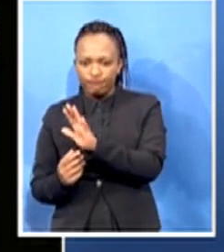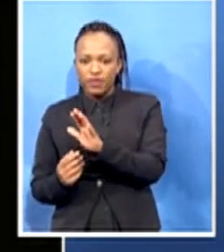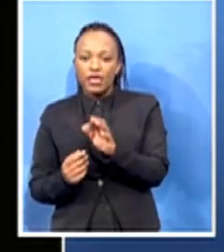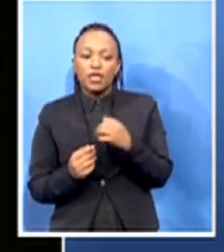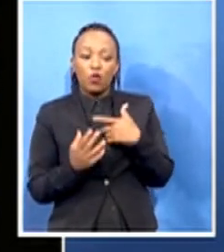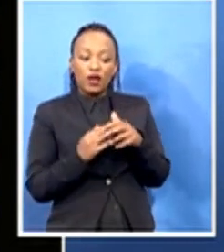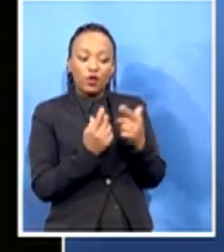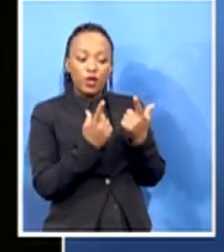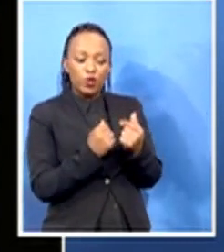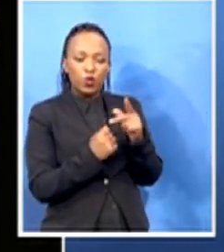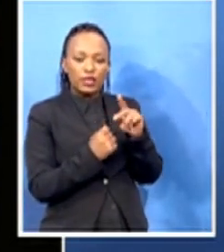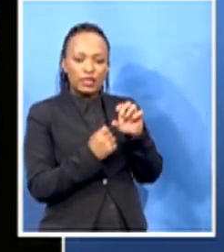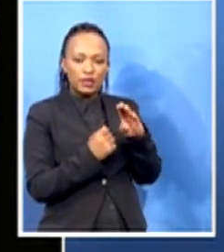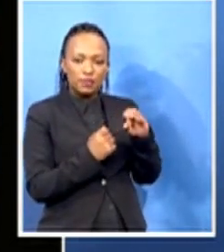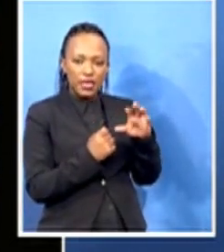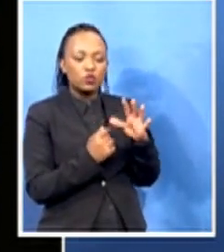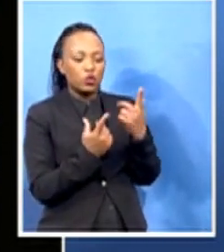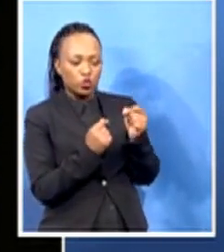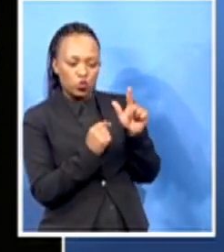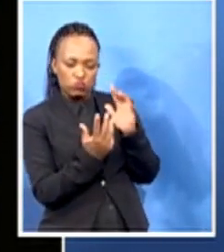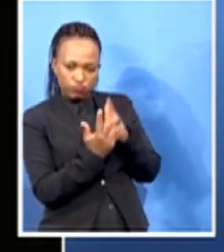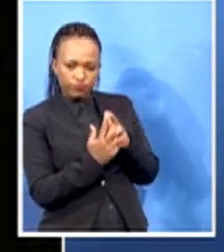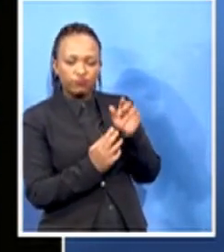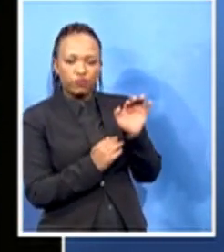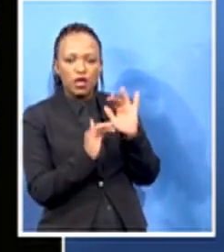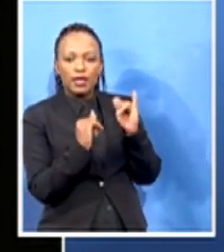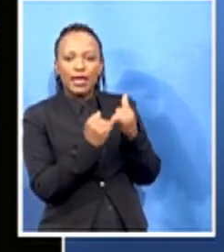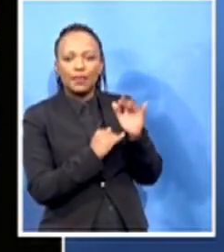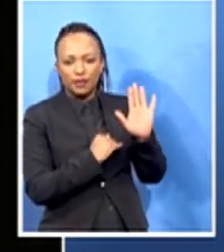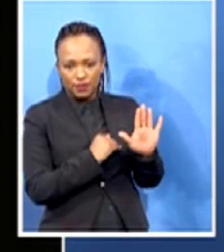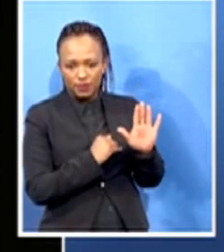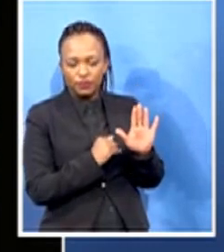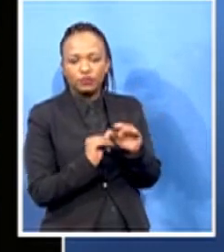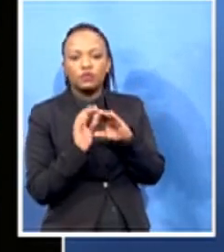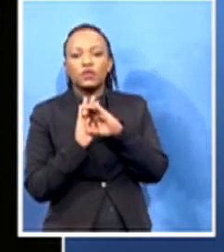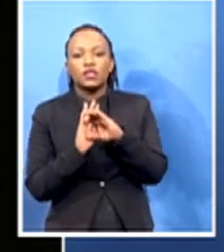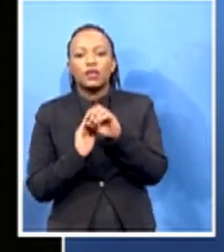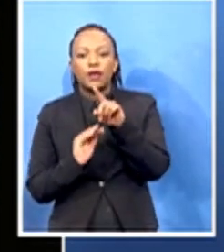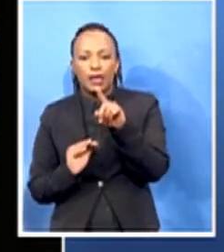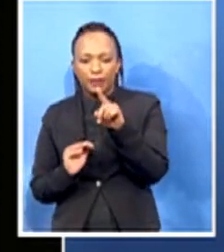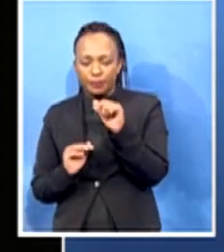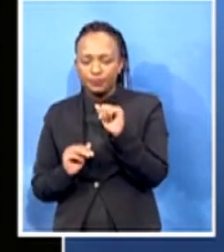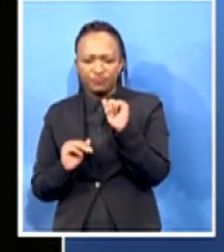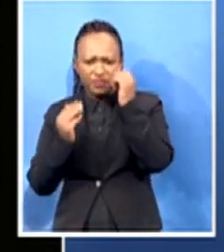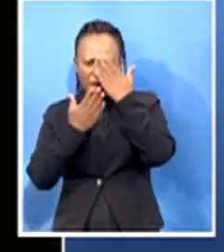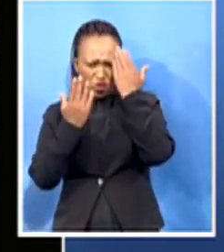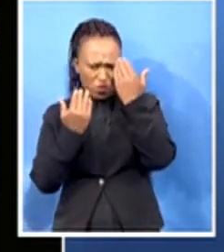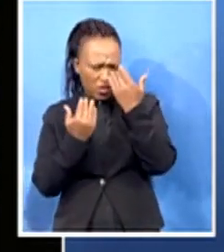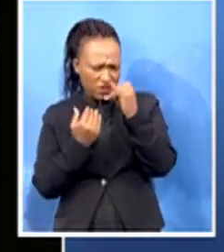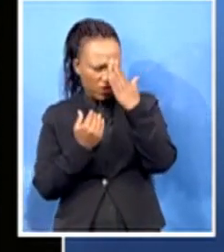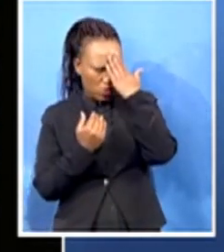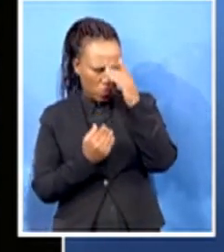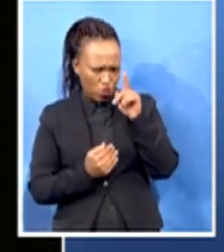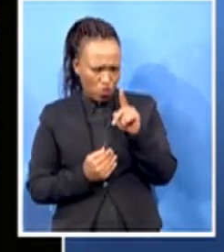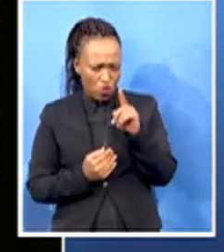DPS. For example, I don't know whether you know what is the offer of DPS. And I don't know